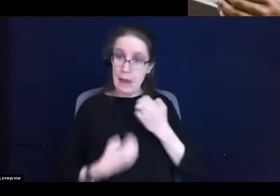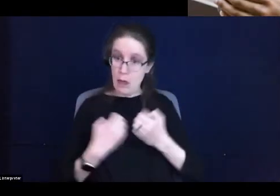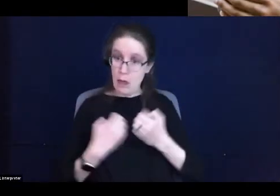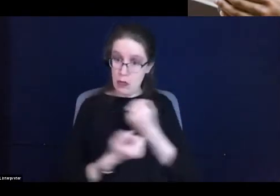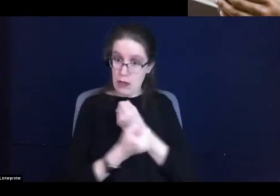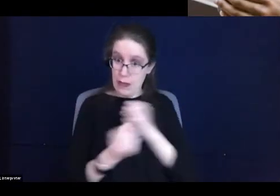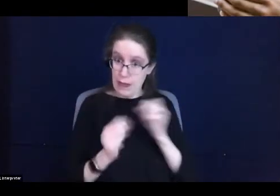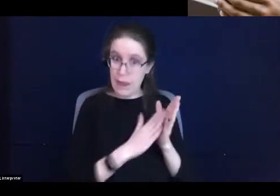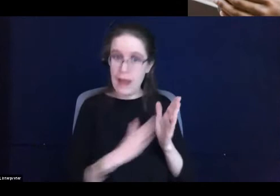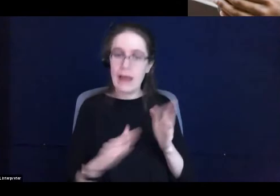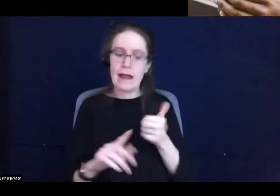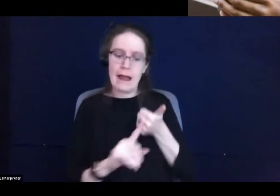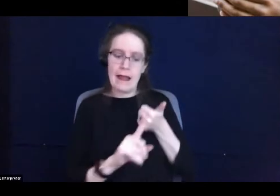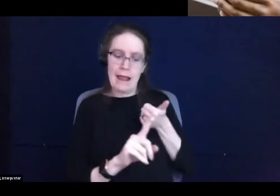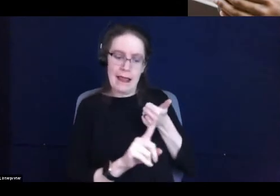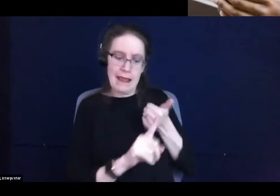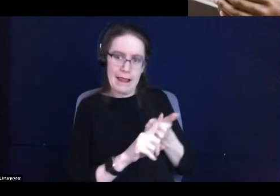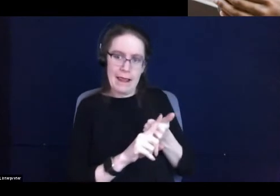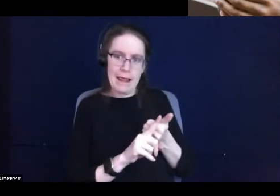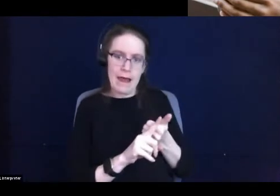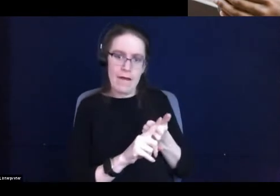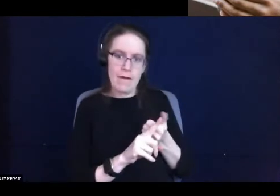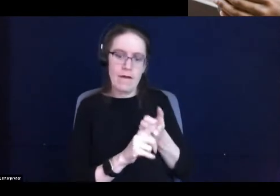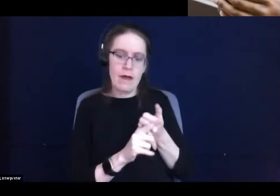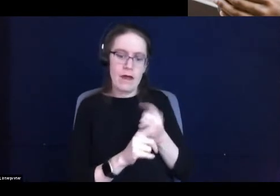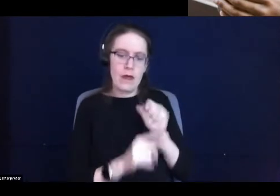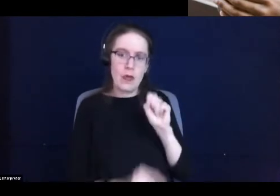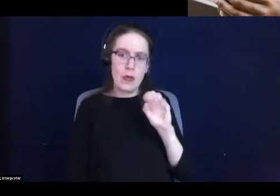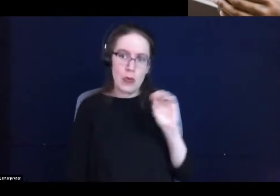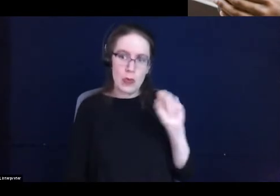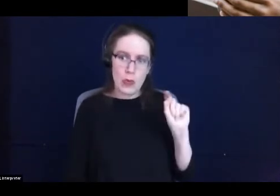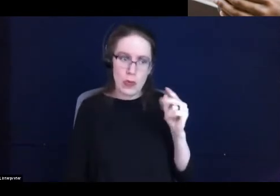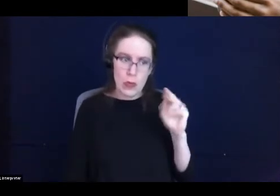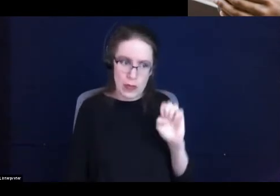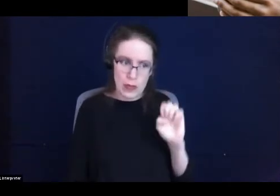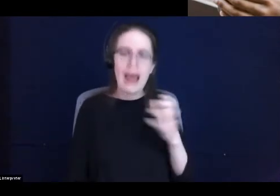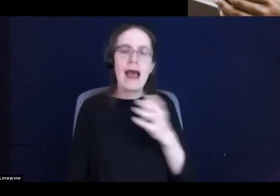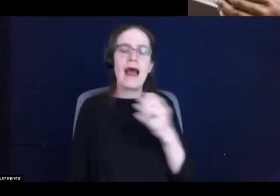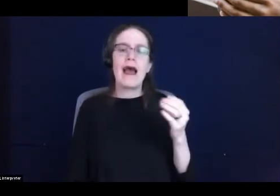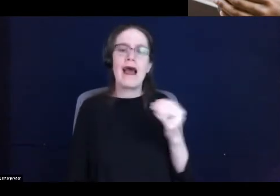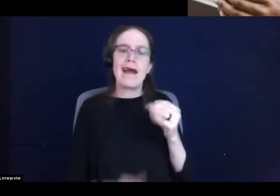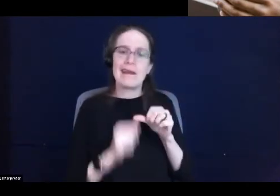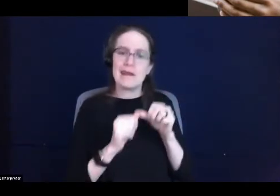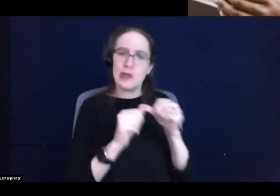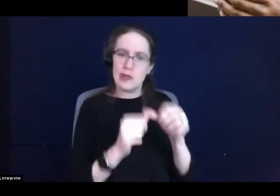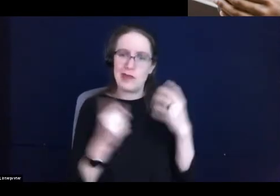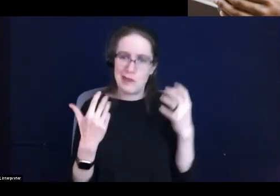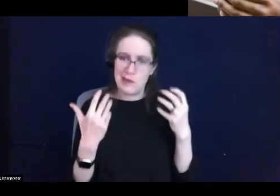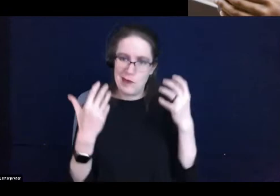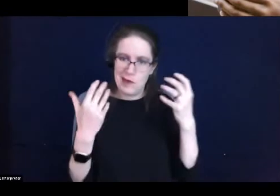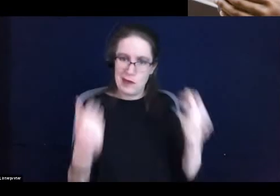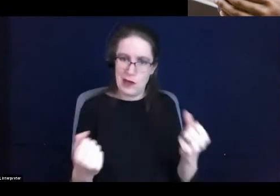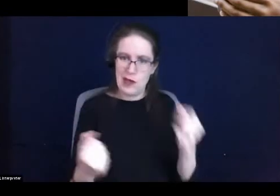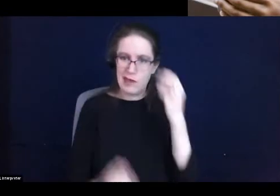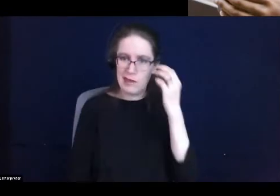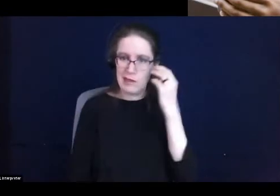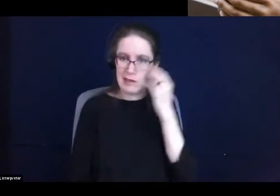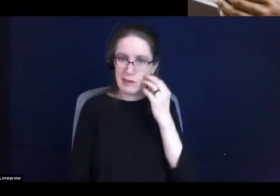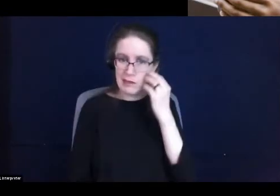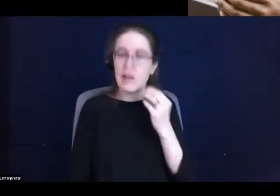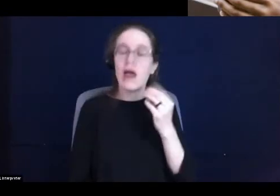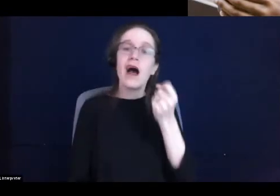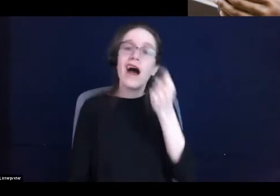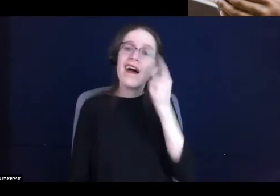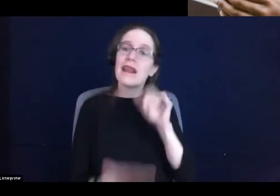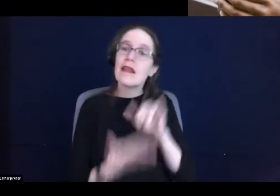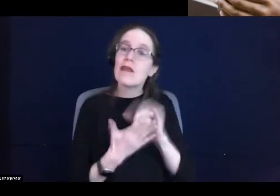self-soothe and continue on their healing journey. This is why it's so important to have quick grounding exercises to